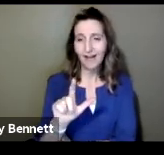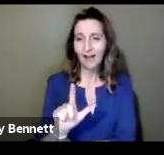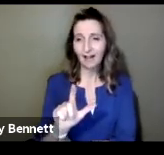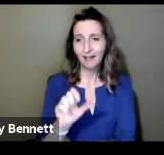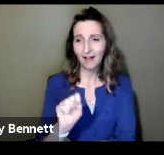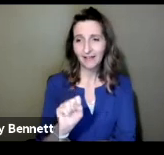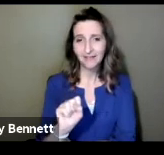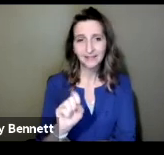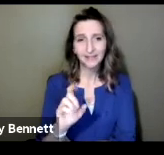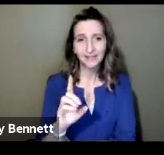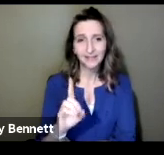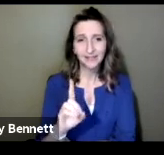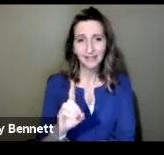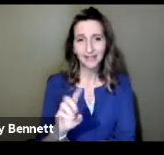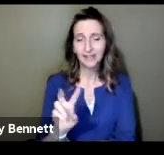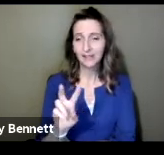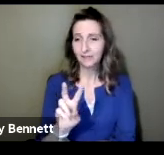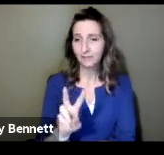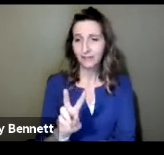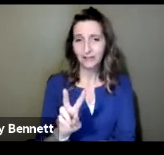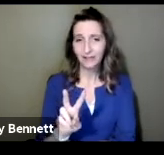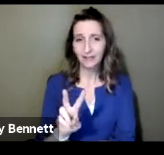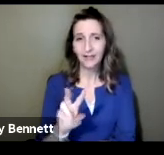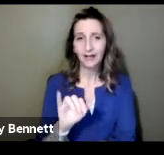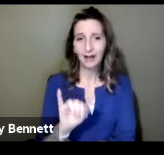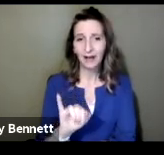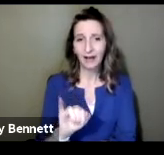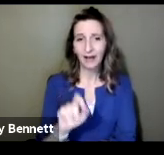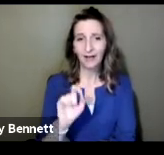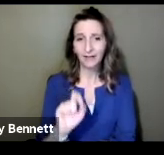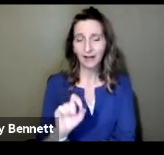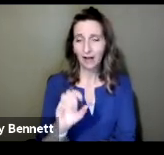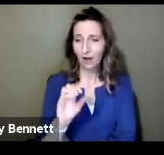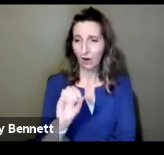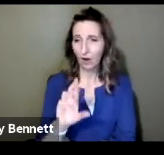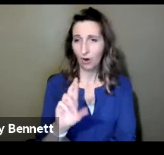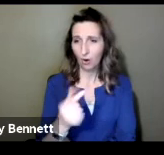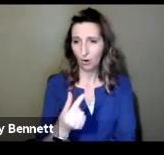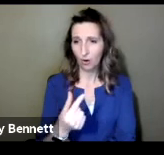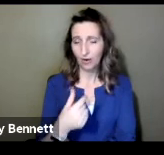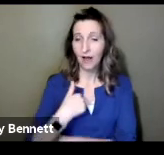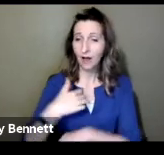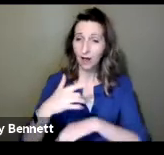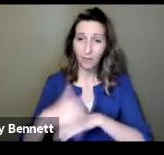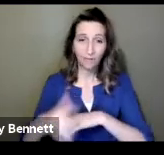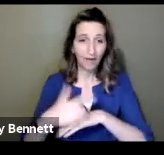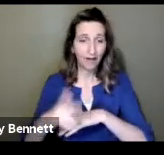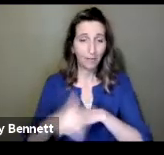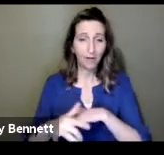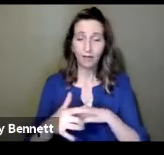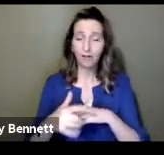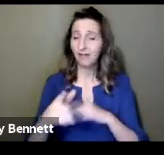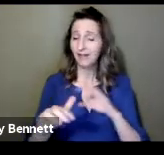LSD as in dog, V as in Victor, I.org. And I am available to answer emails,